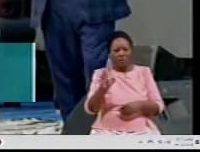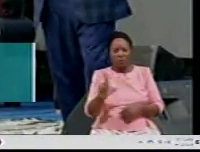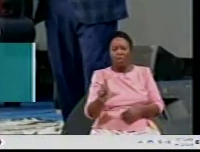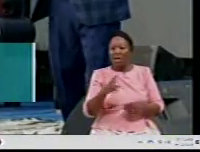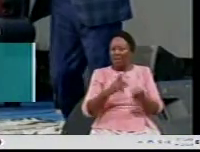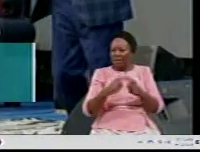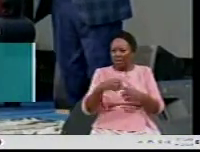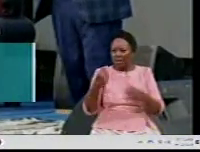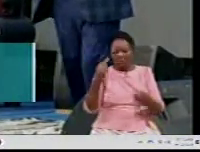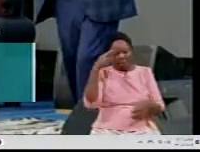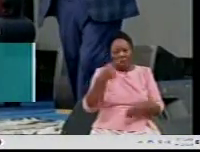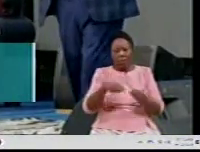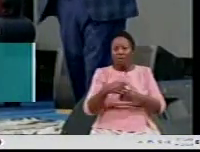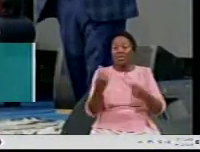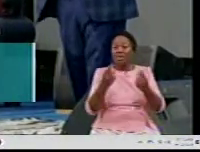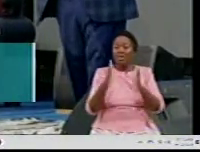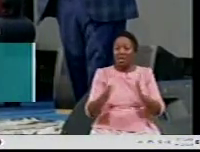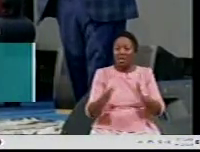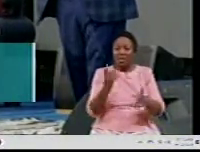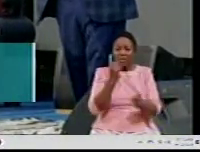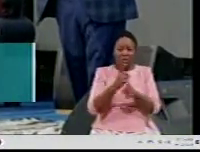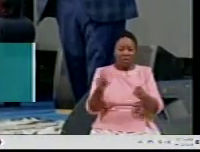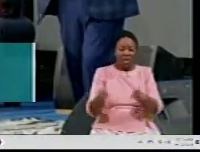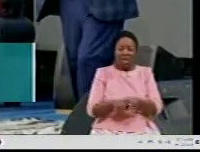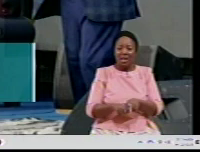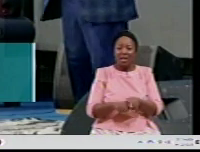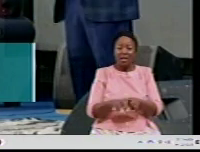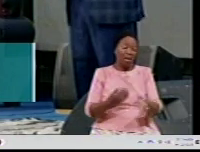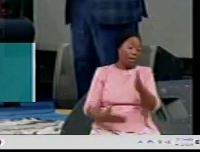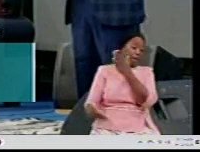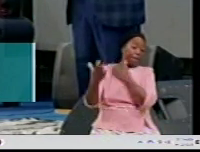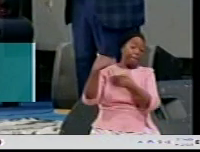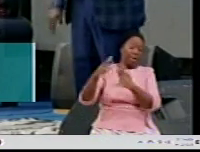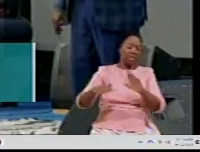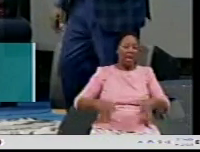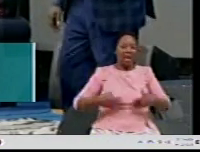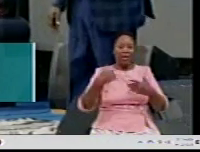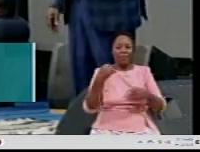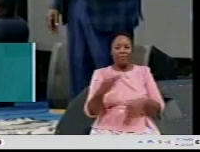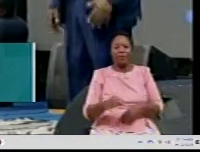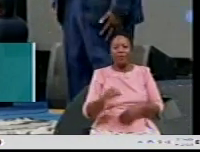like Saul's previous life, that he was